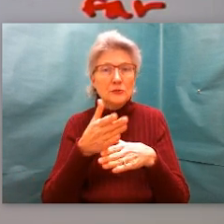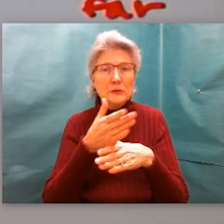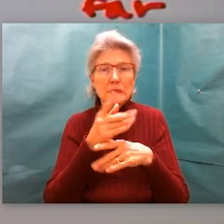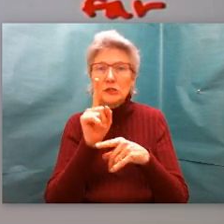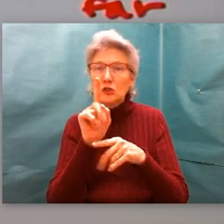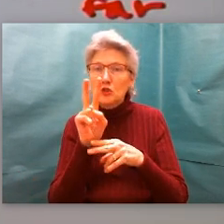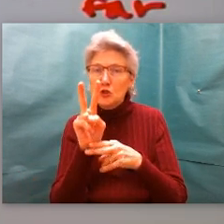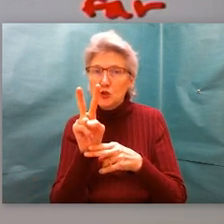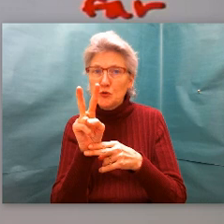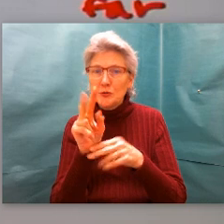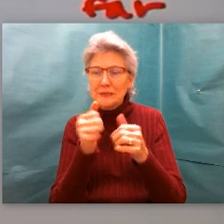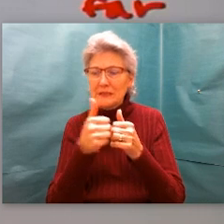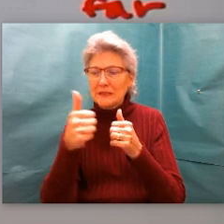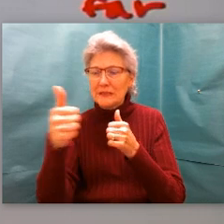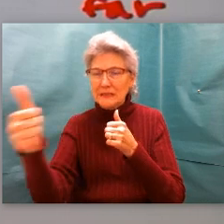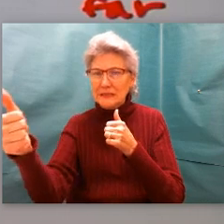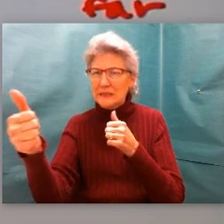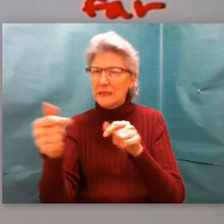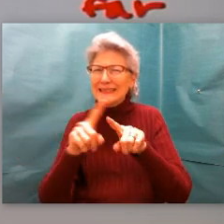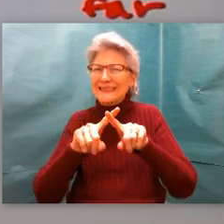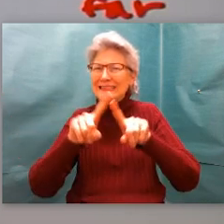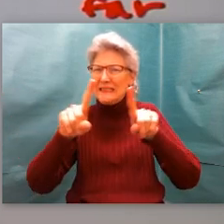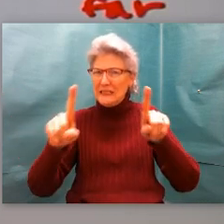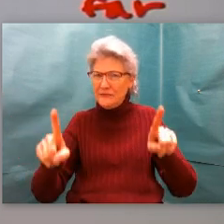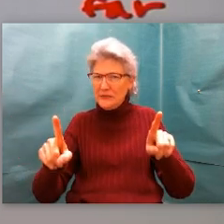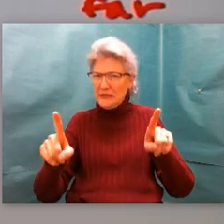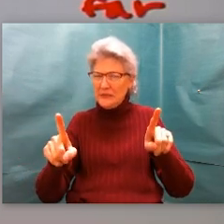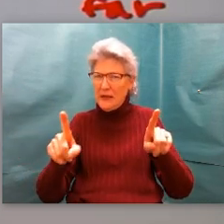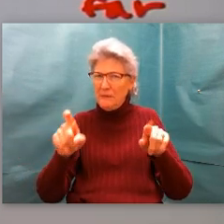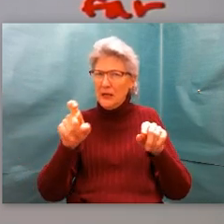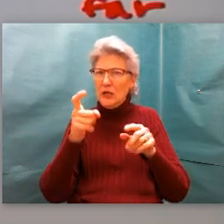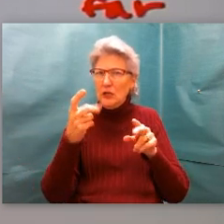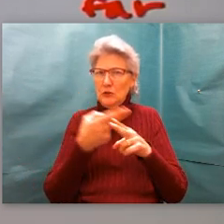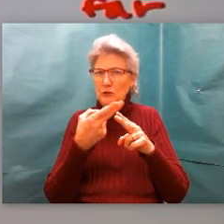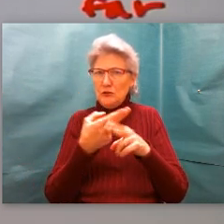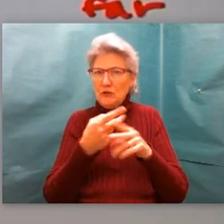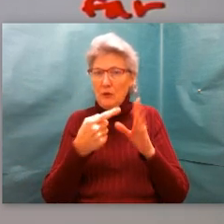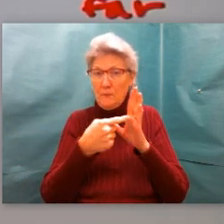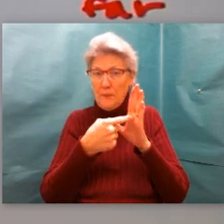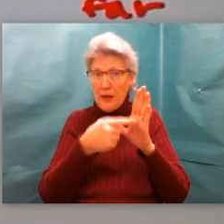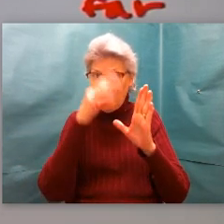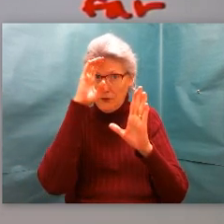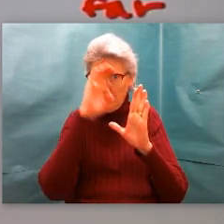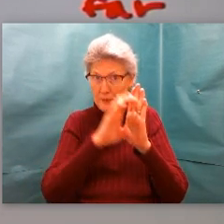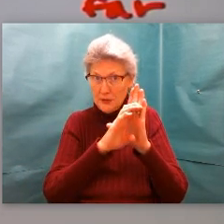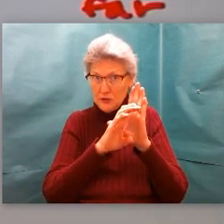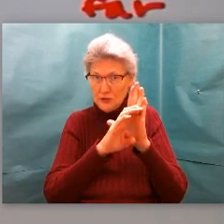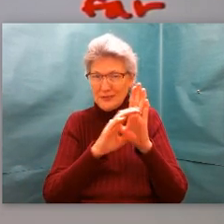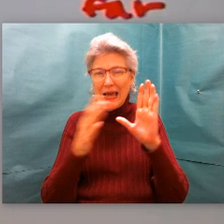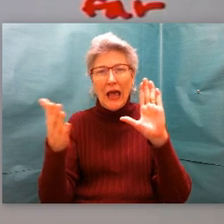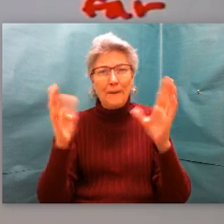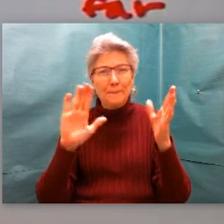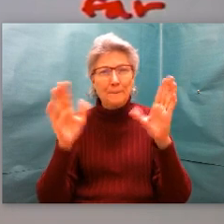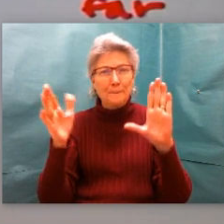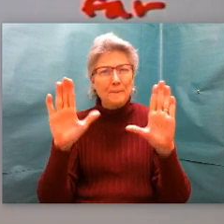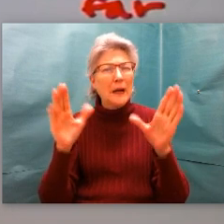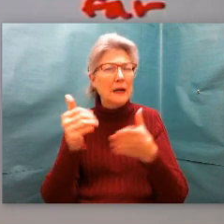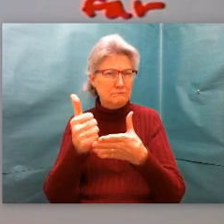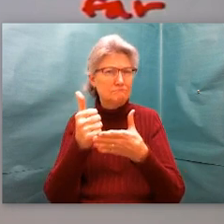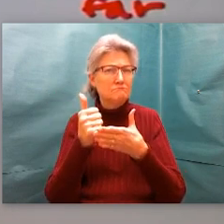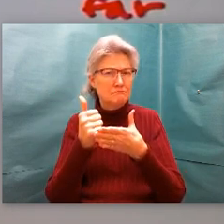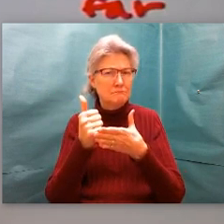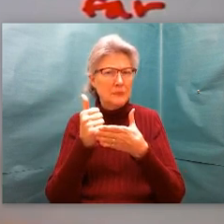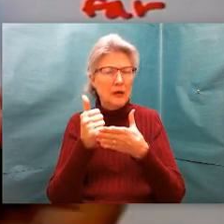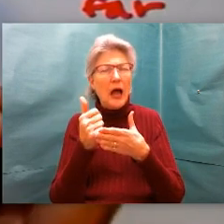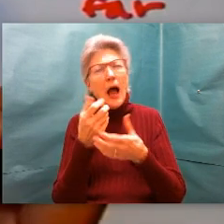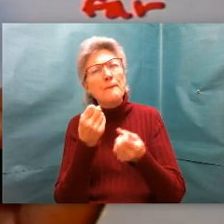model to really help me compare. I see here that when I compare how much of my model I